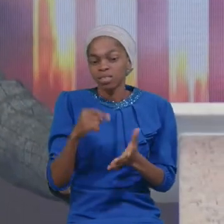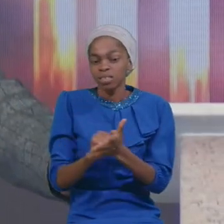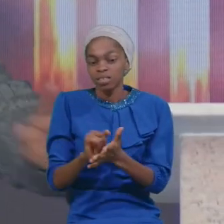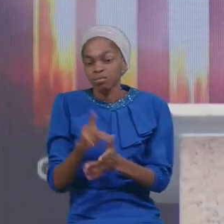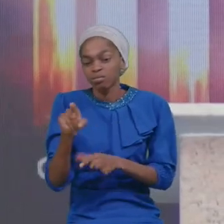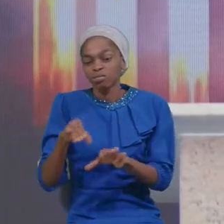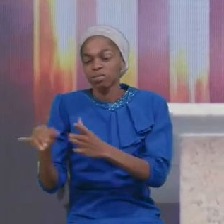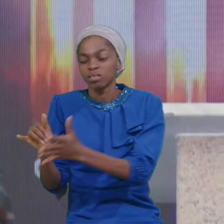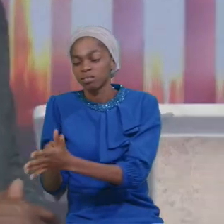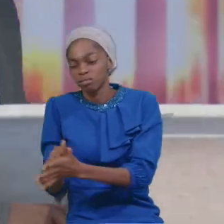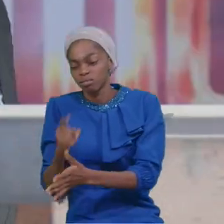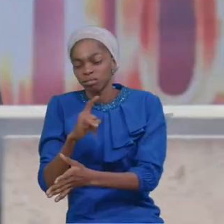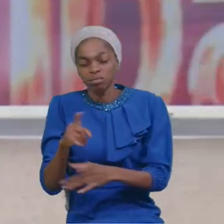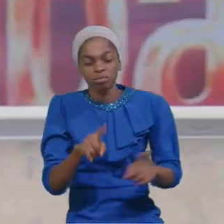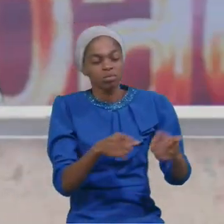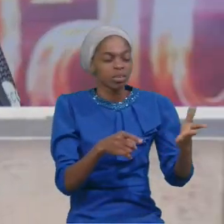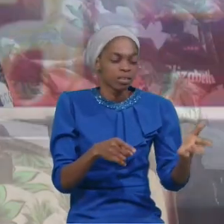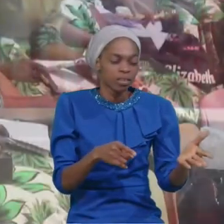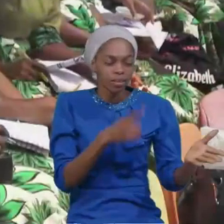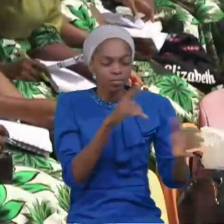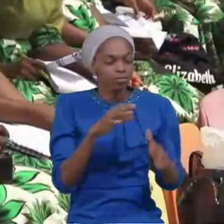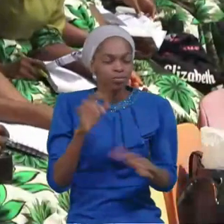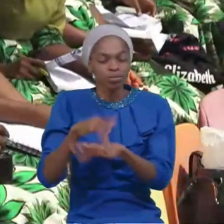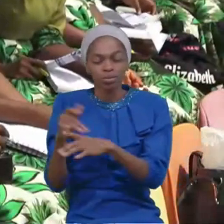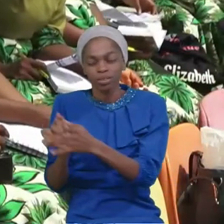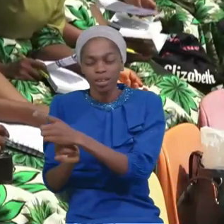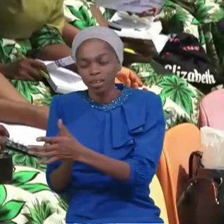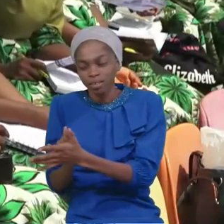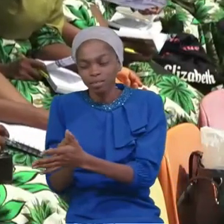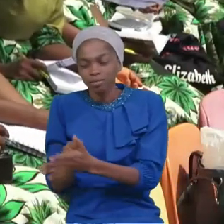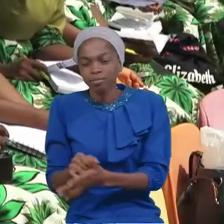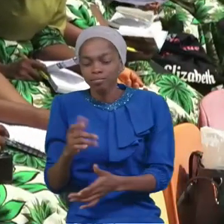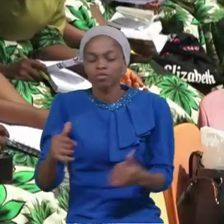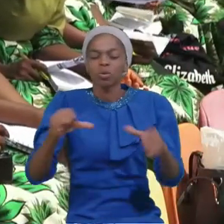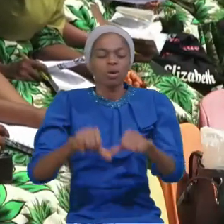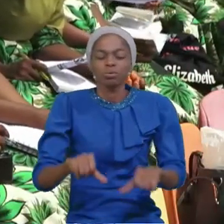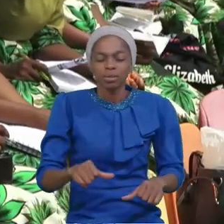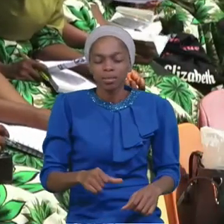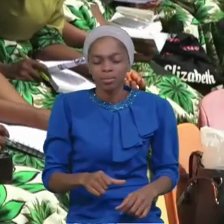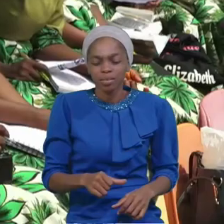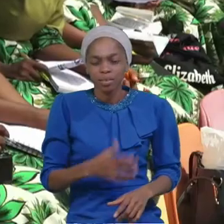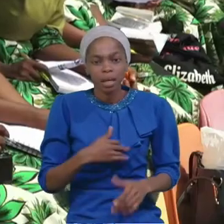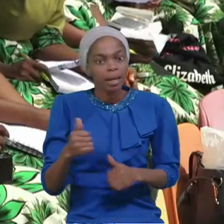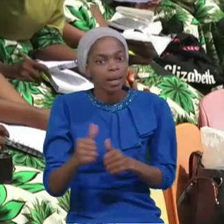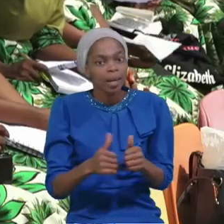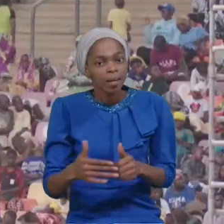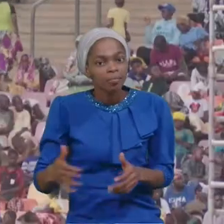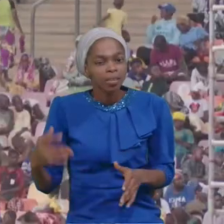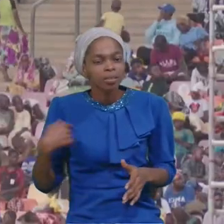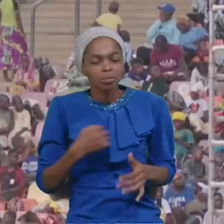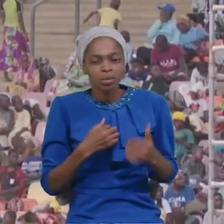condemned. Everything we've been doing should have made all our neighbors serving